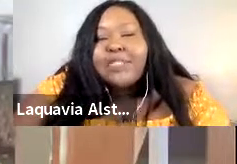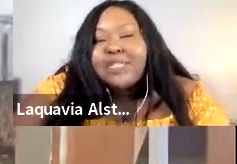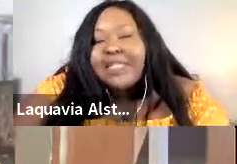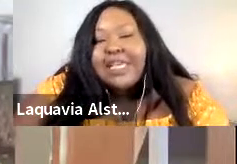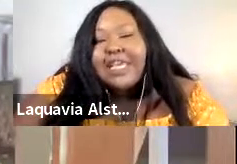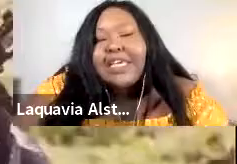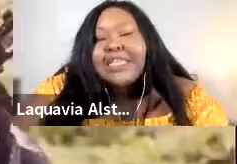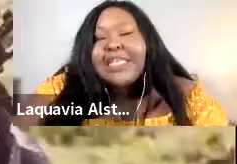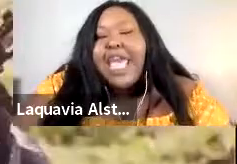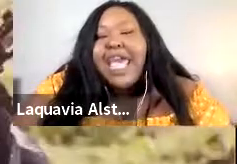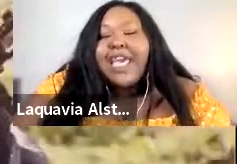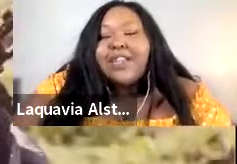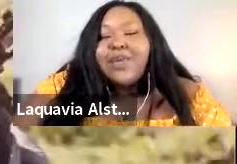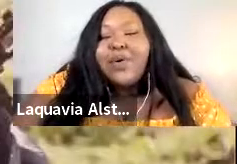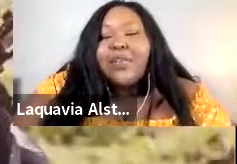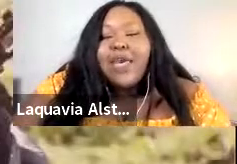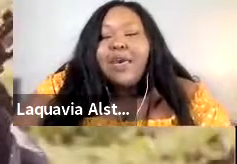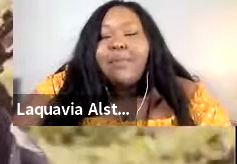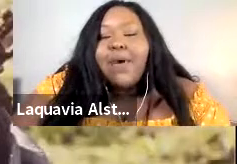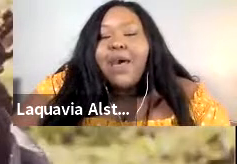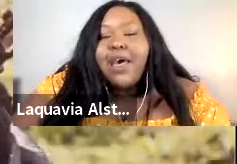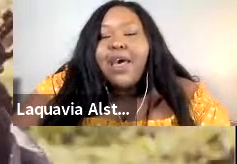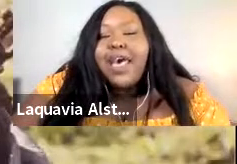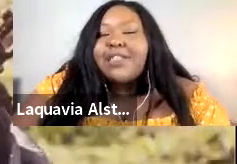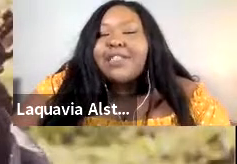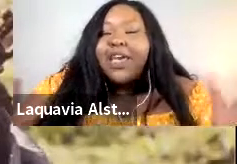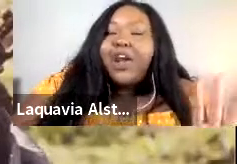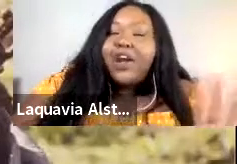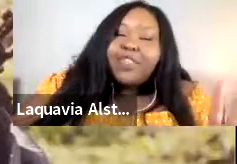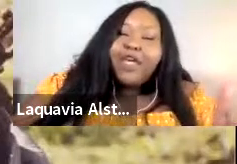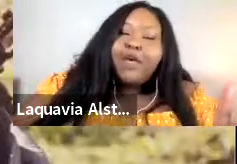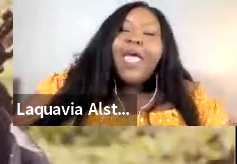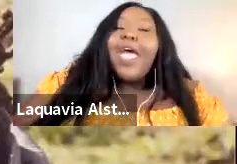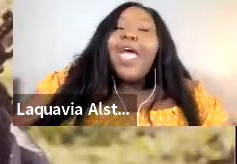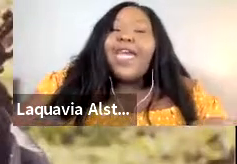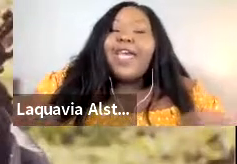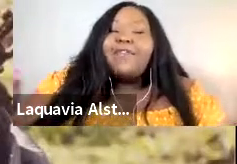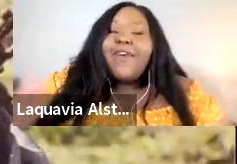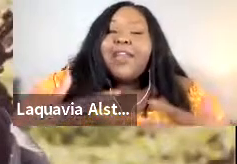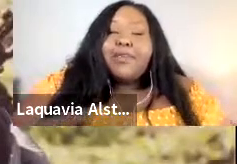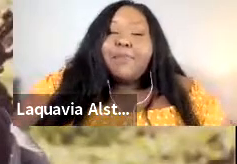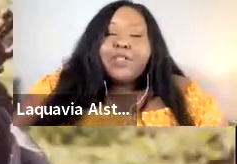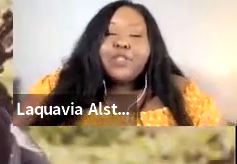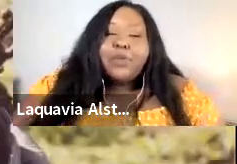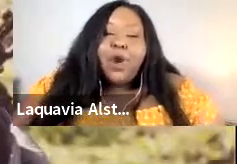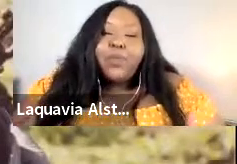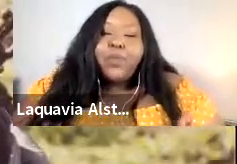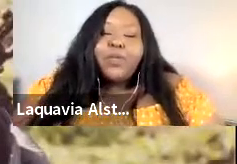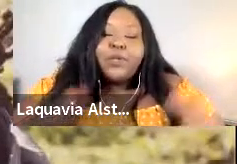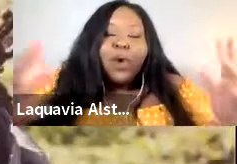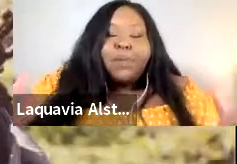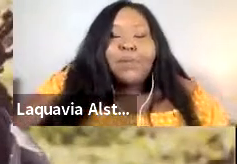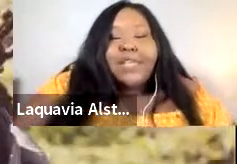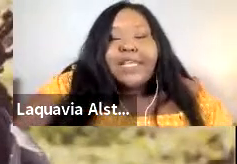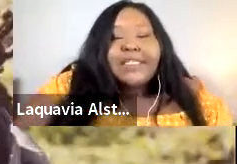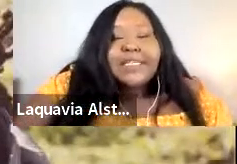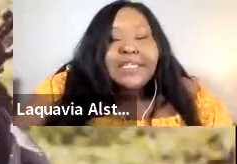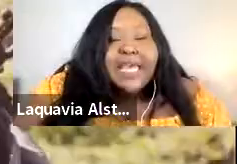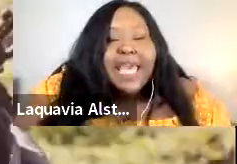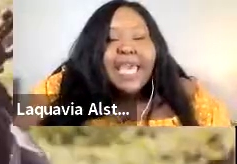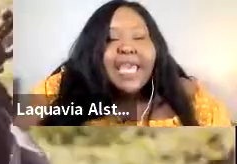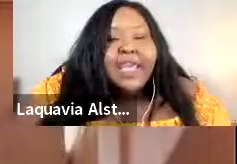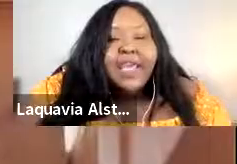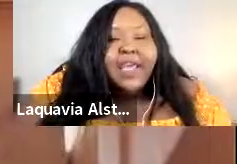them with some seedlings and told them how to take care of them and invited them back to the park when we do our big